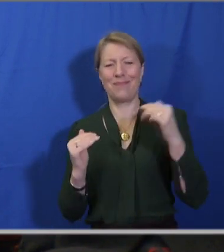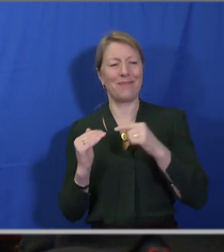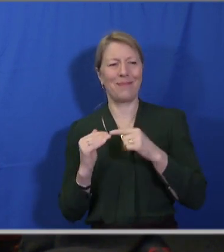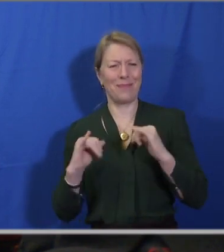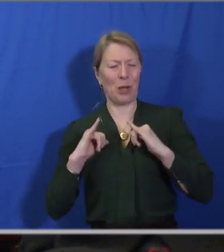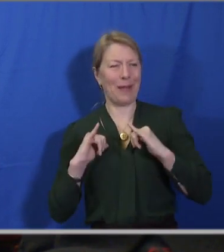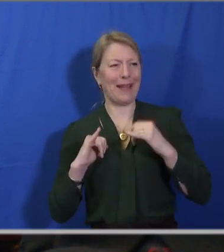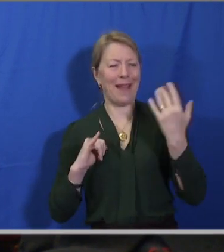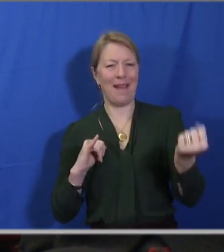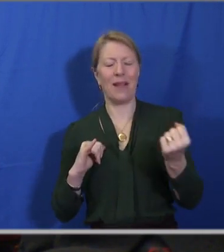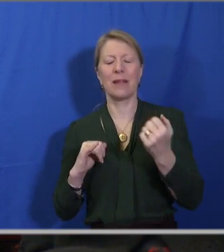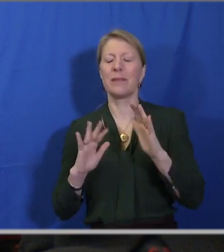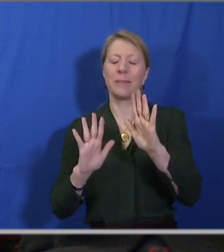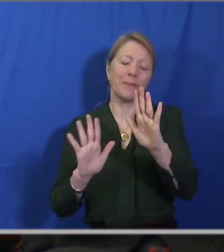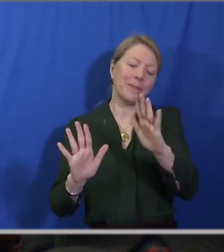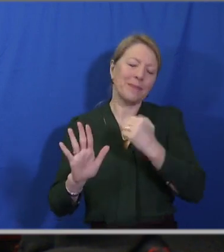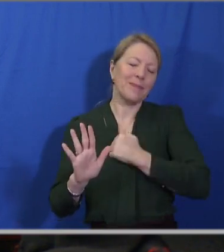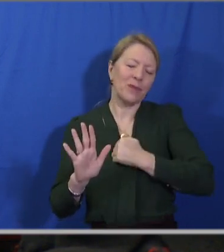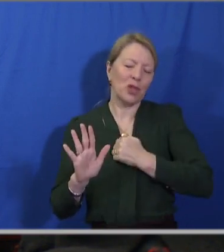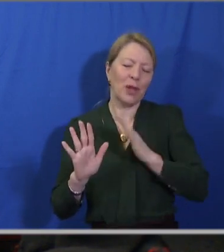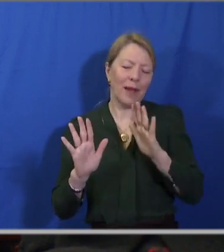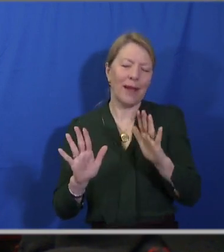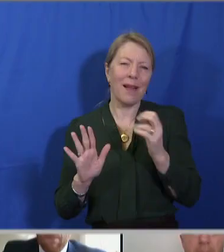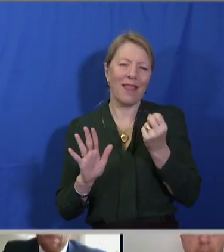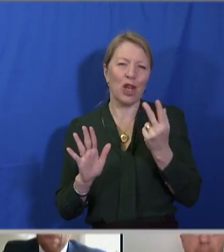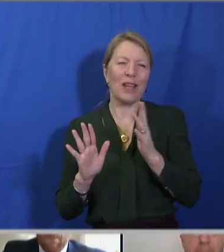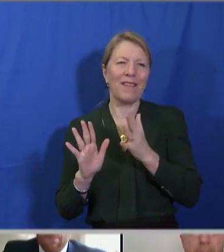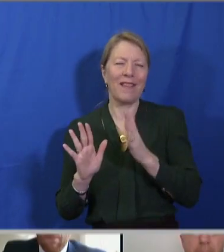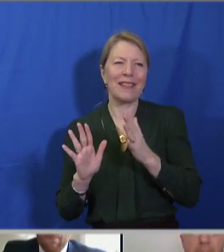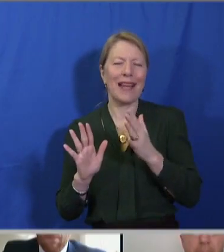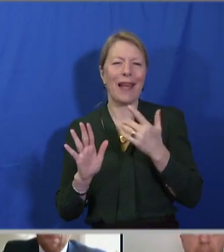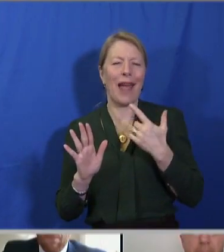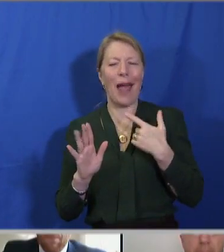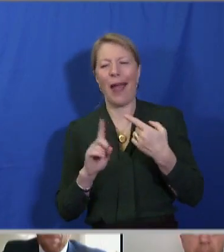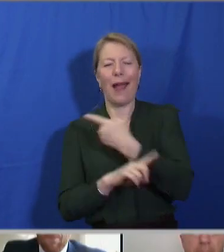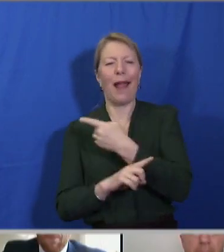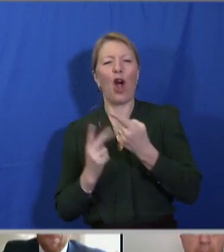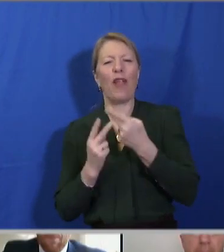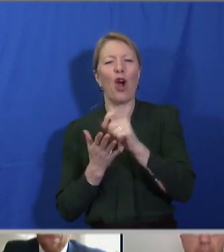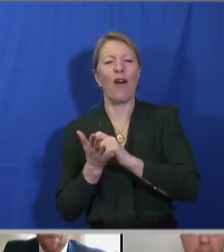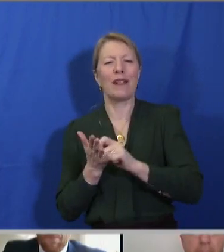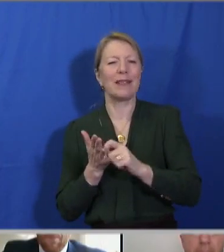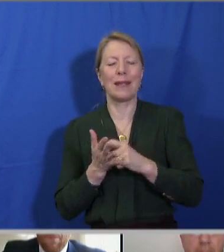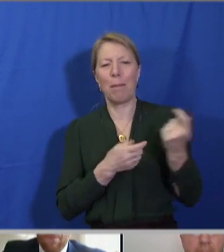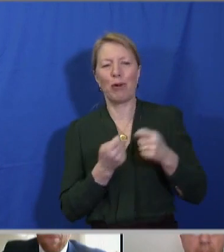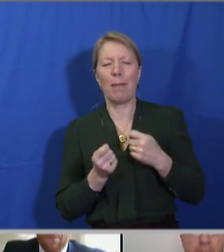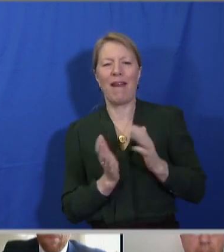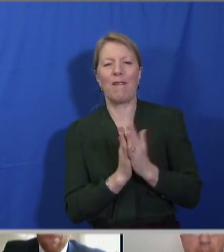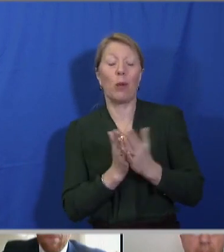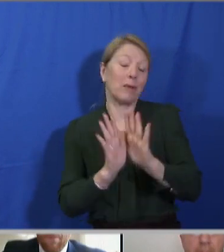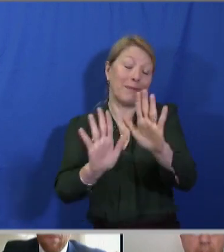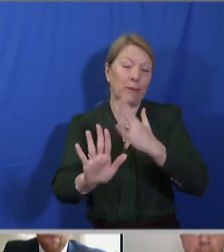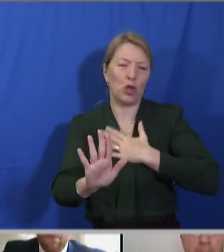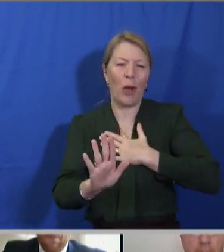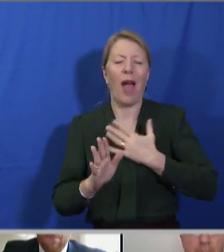$18? Sorry, I had a figure in my head of £13.58. I've ran in another office and I haven't lifted my folder, if I'm honest with you. So I will come